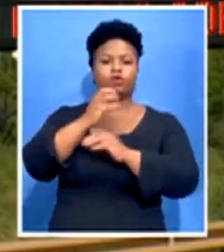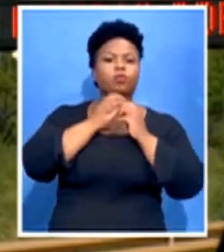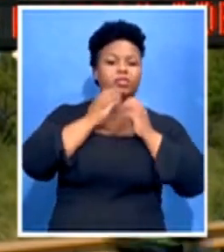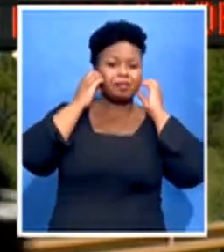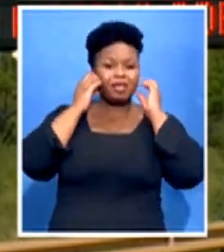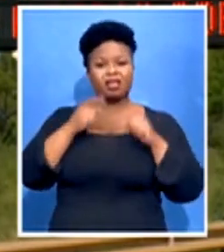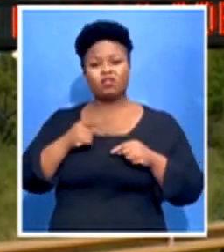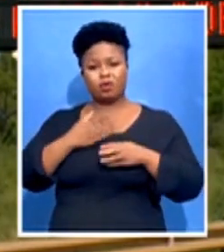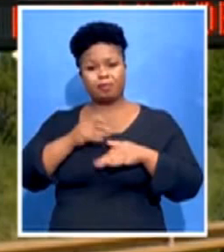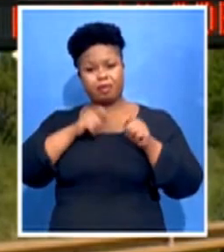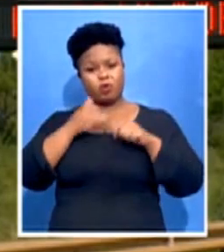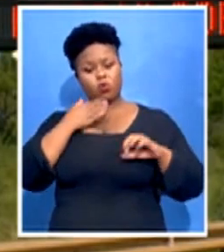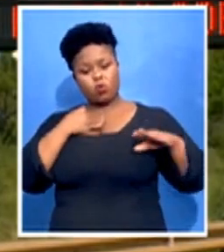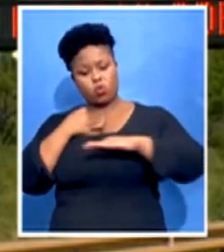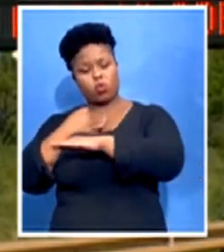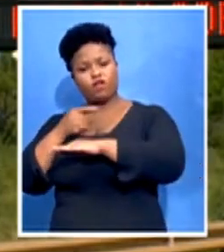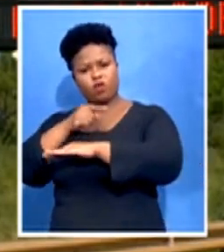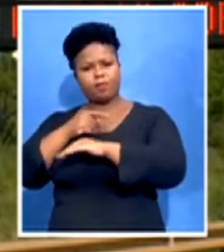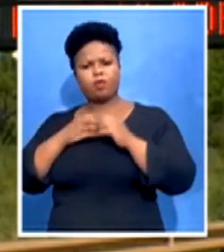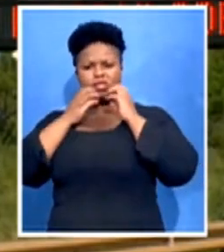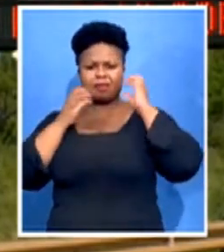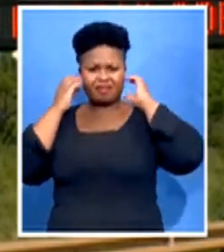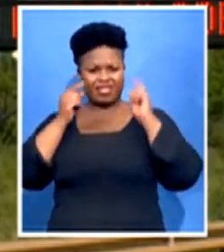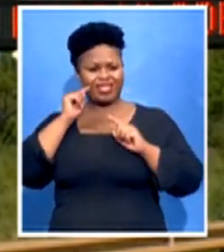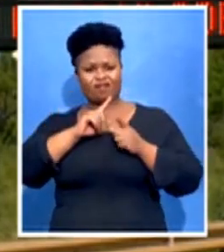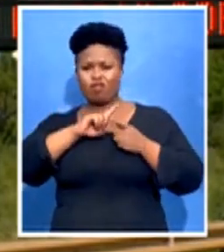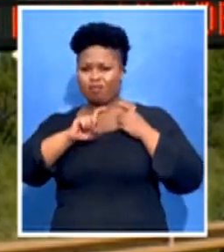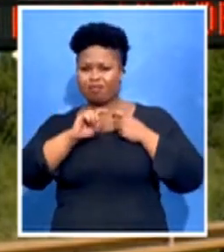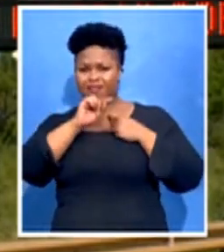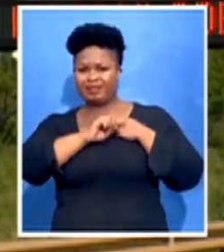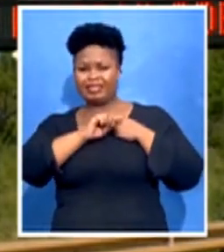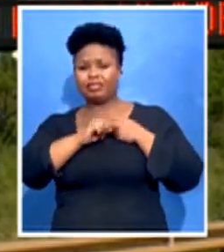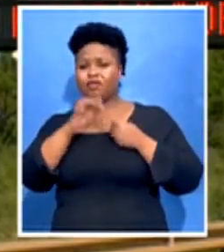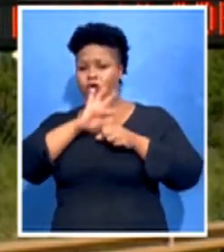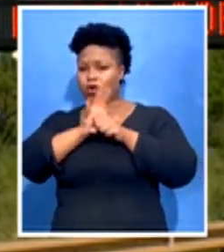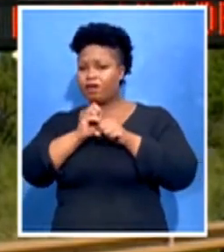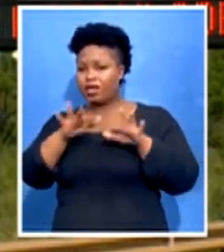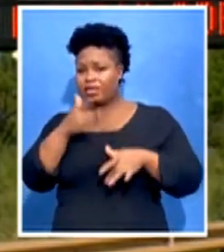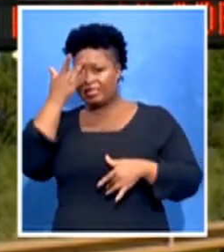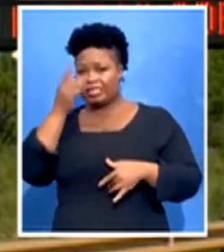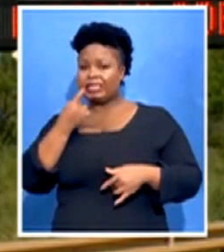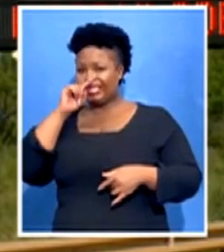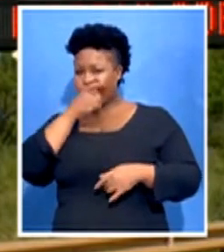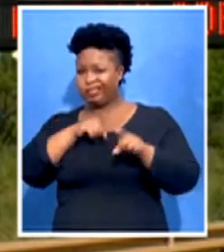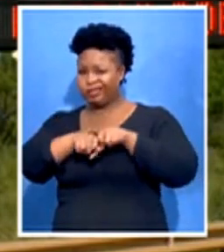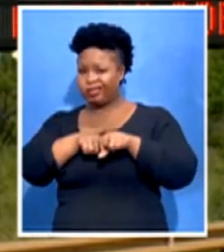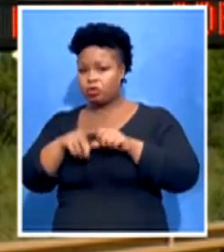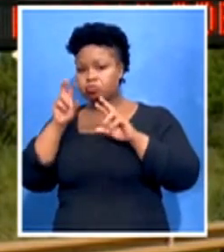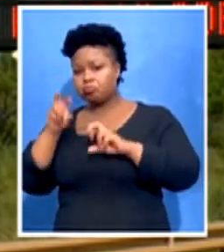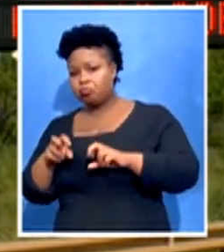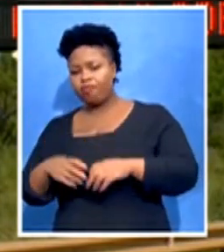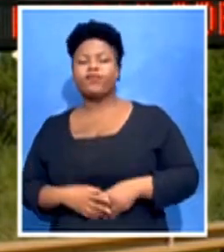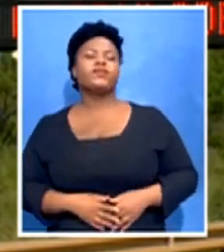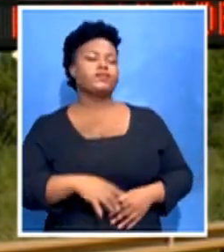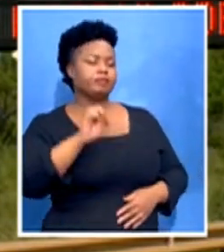of COVID-19? Yes, we are still doing our process, our procedures in terms of the COVID, in terms of compliance of COVID-19 at the main